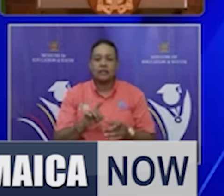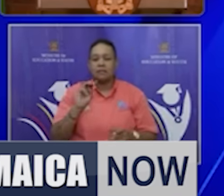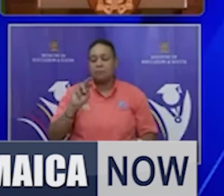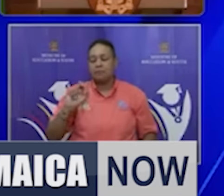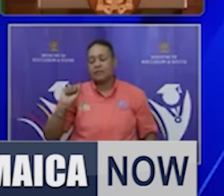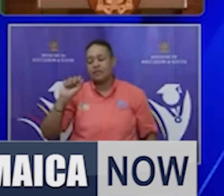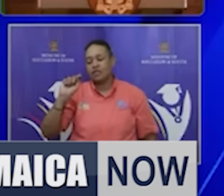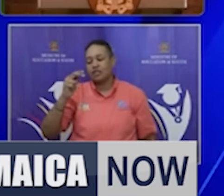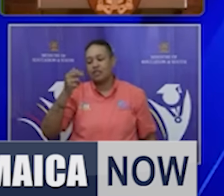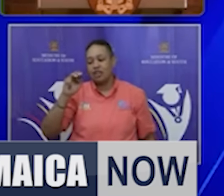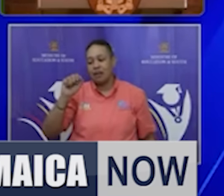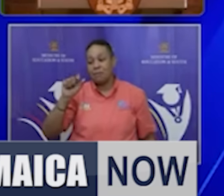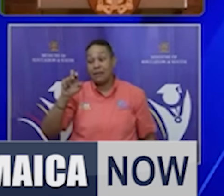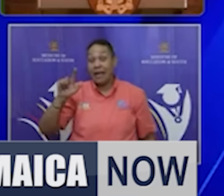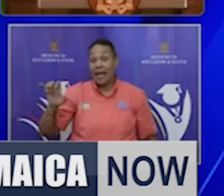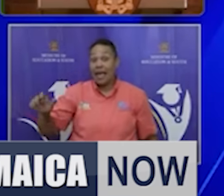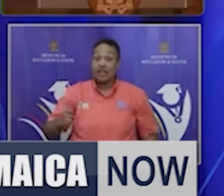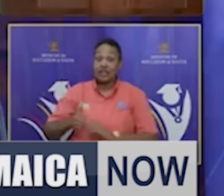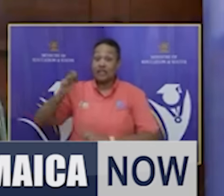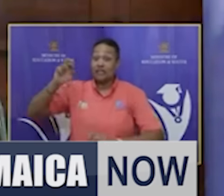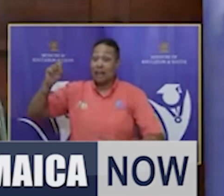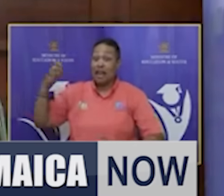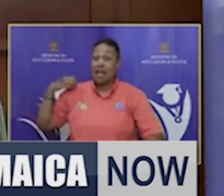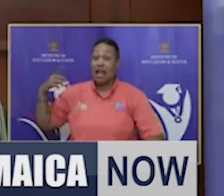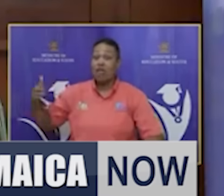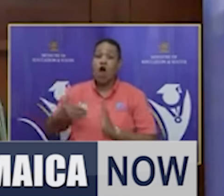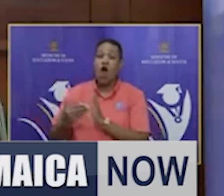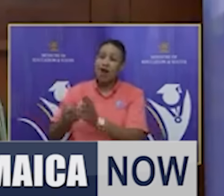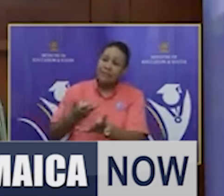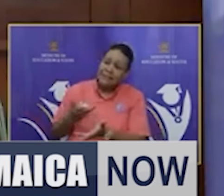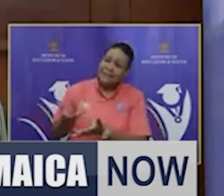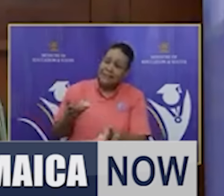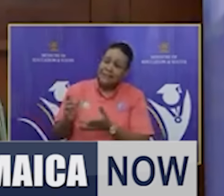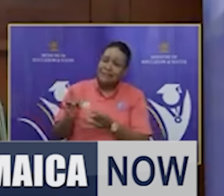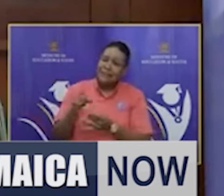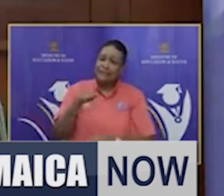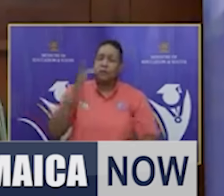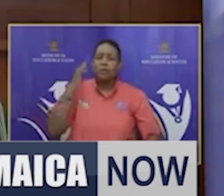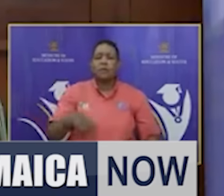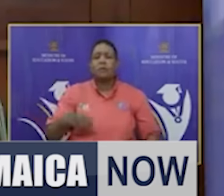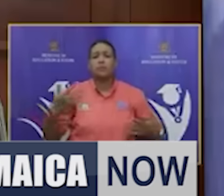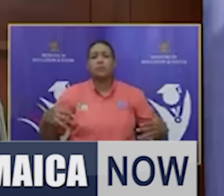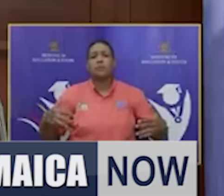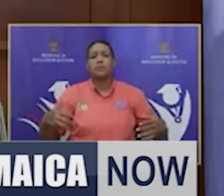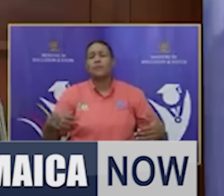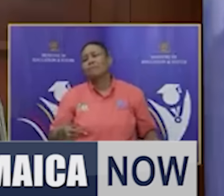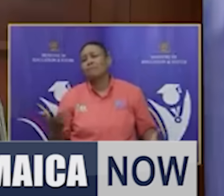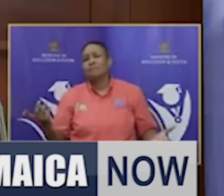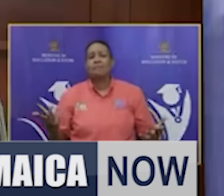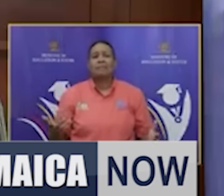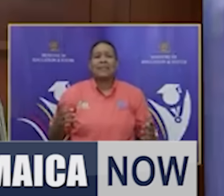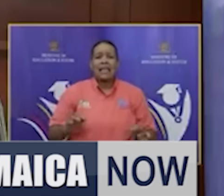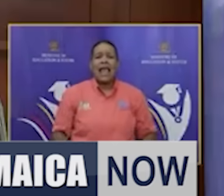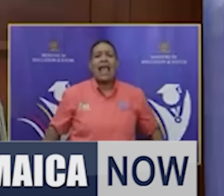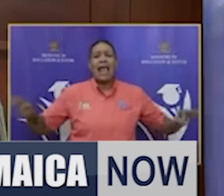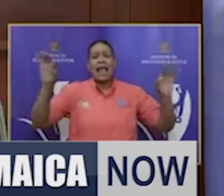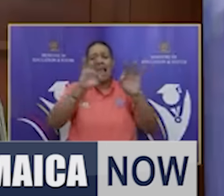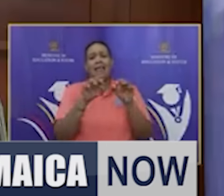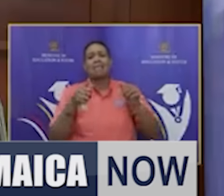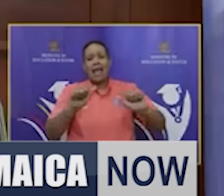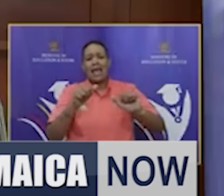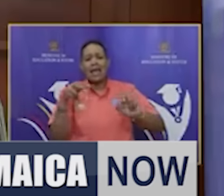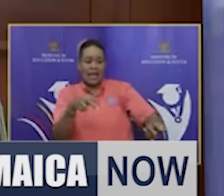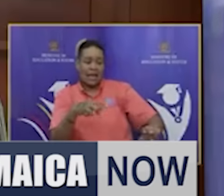Thomas Gale, Chief Education Officer, so often about this because this is such a significant